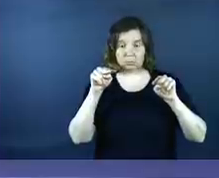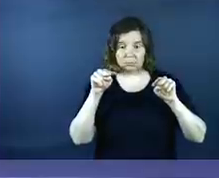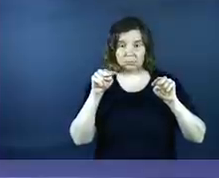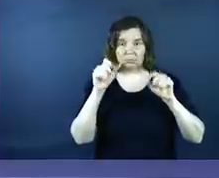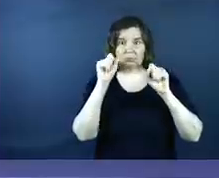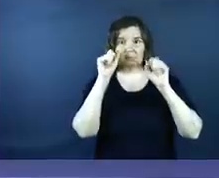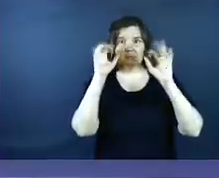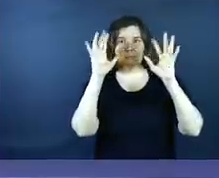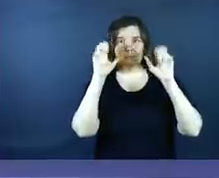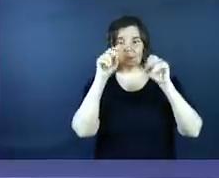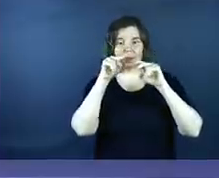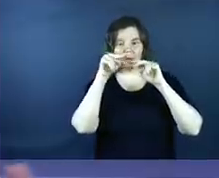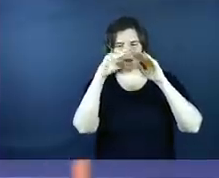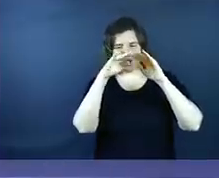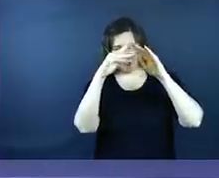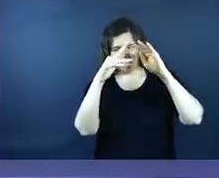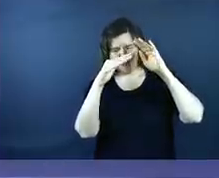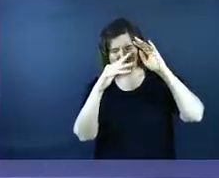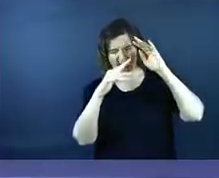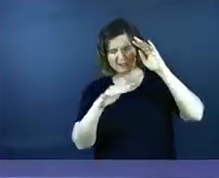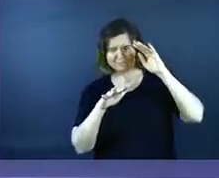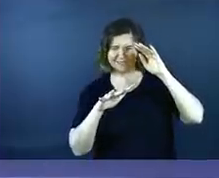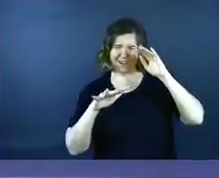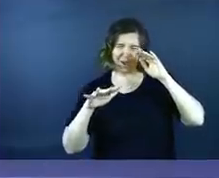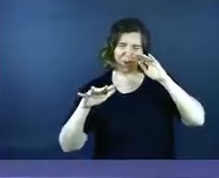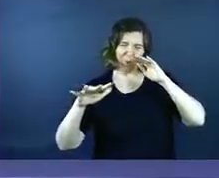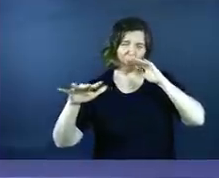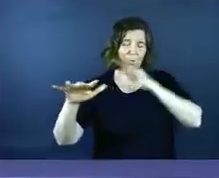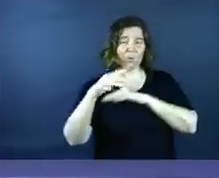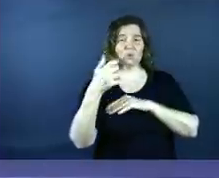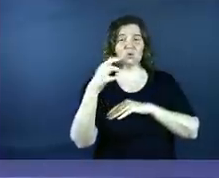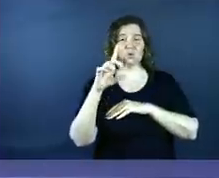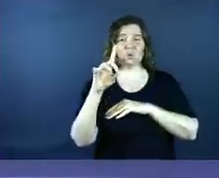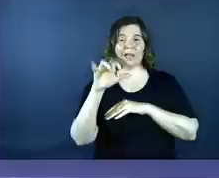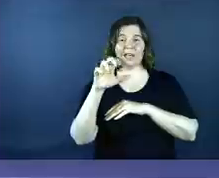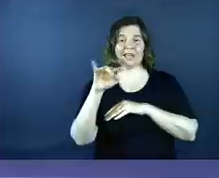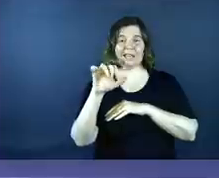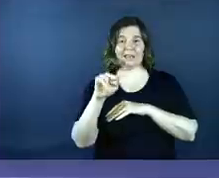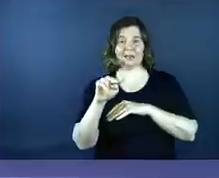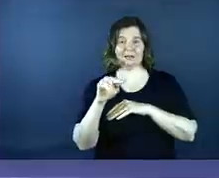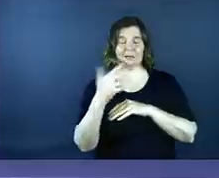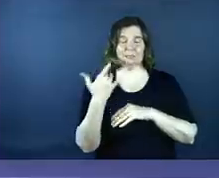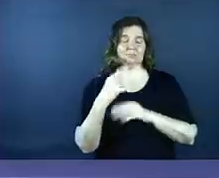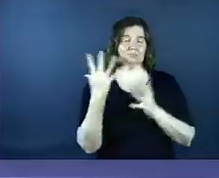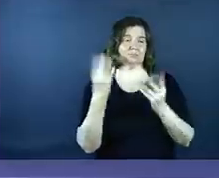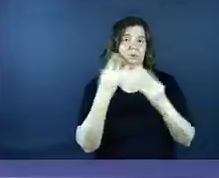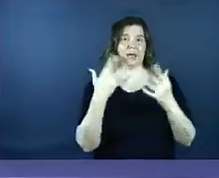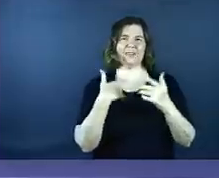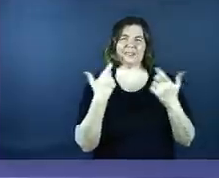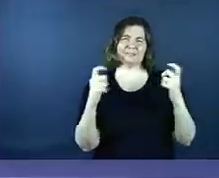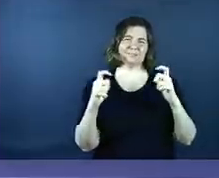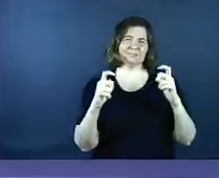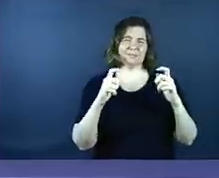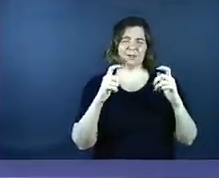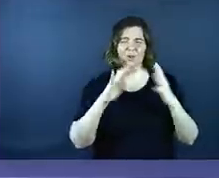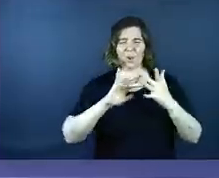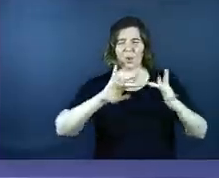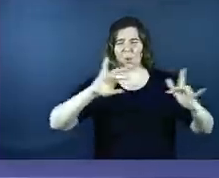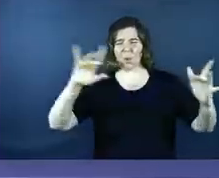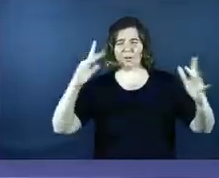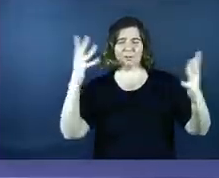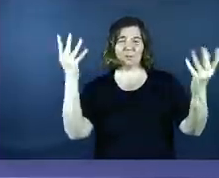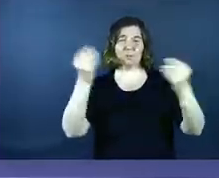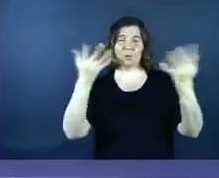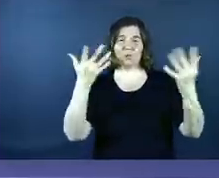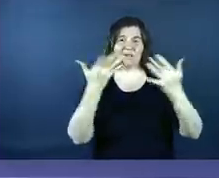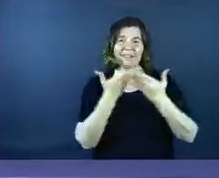up in our bed, we saw the huge Grand Canyon right in front of us outside of our window. And it's this majestic, glorious,